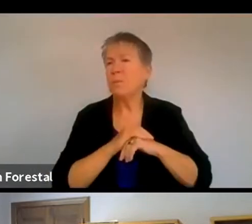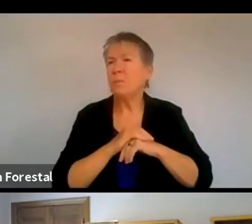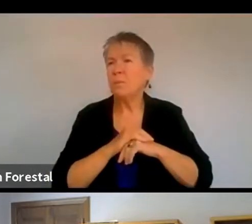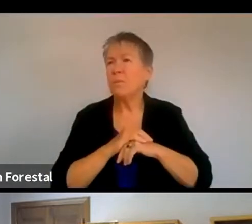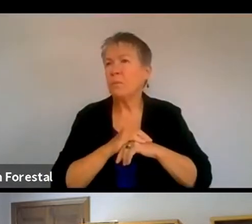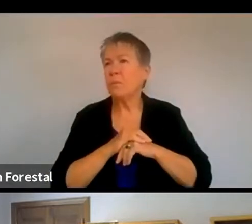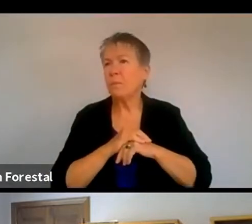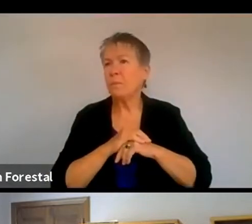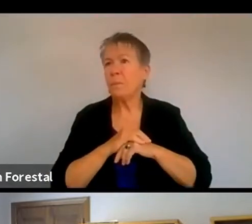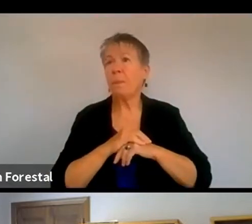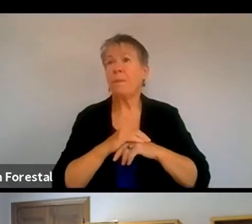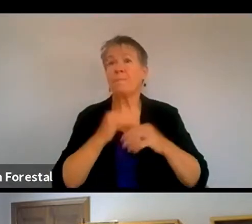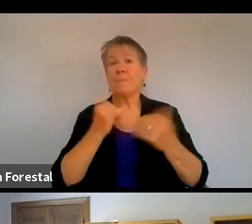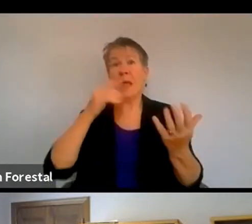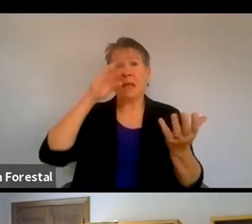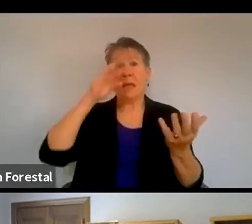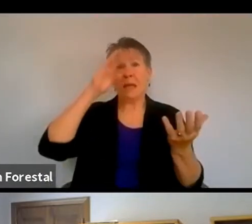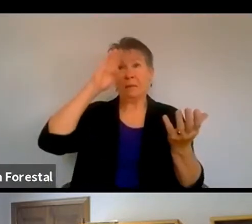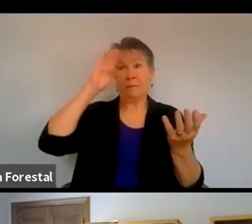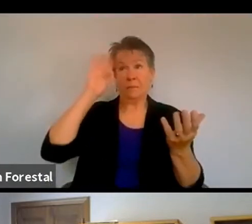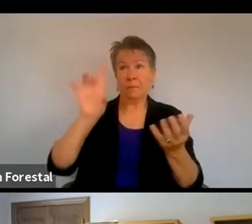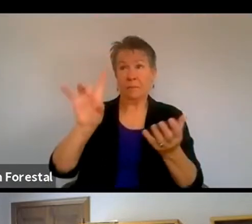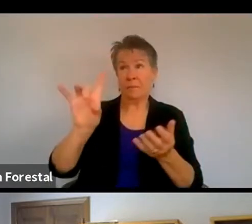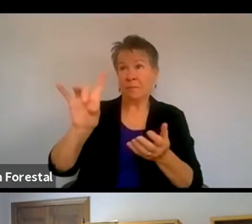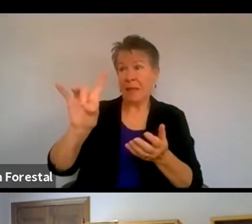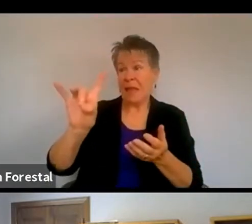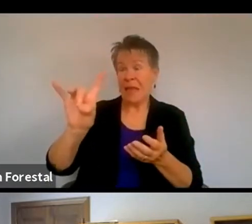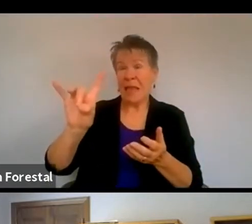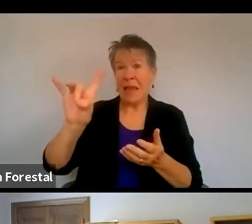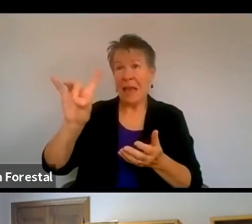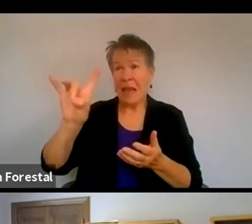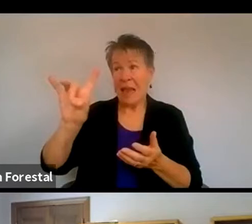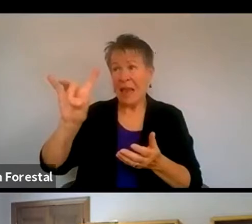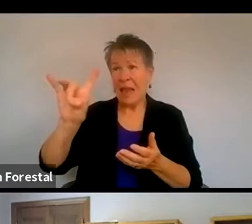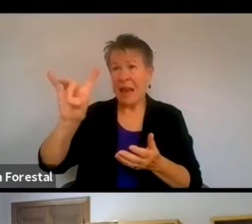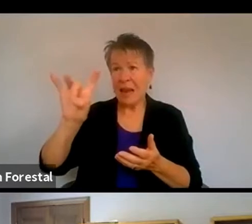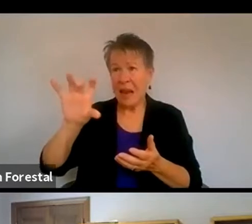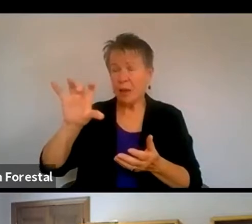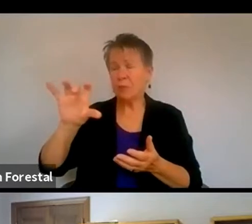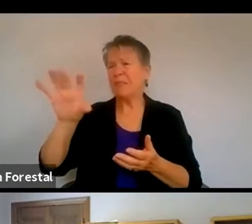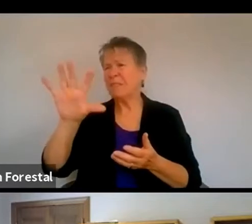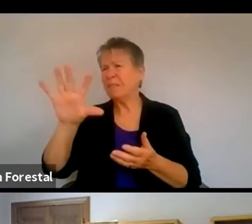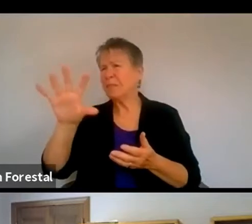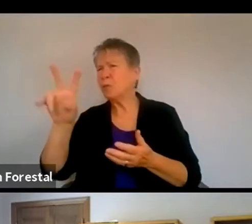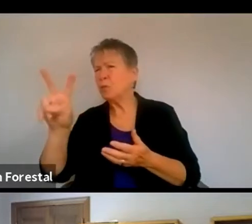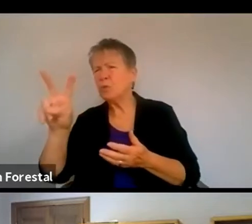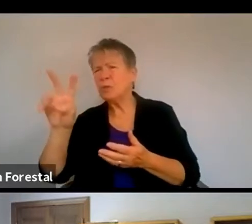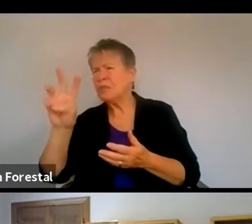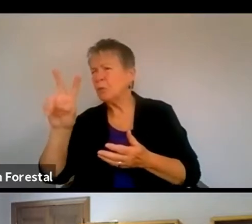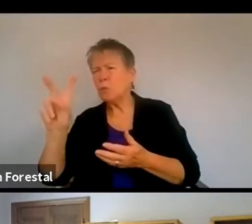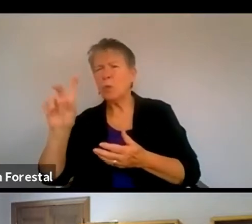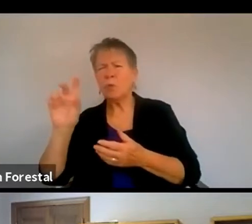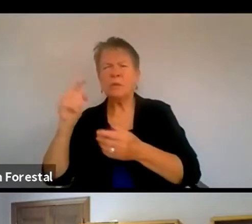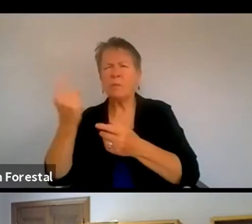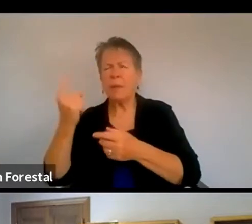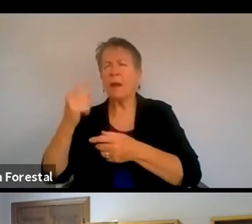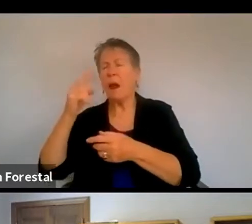hospitalizations of individuals with COVID-19 or persons under investigation. A month